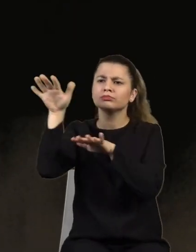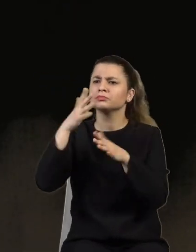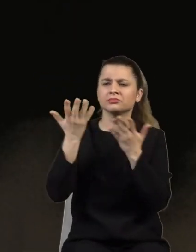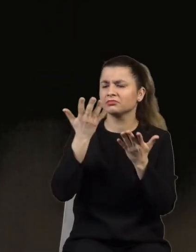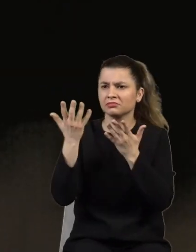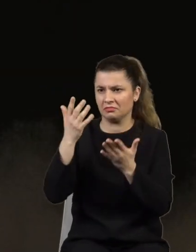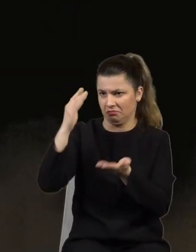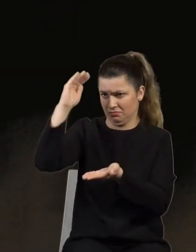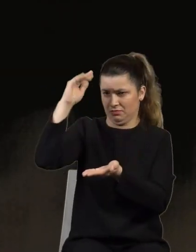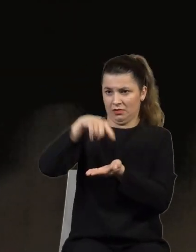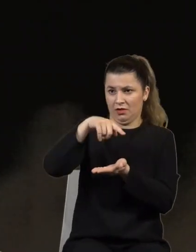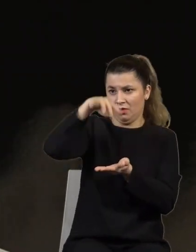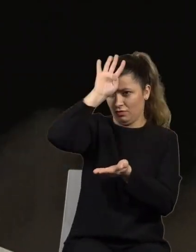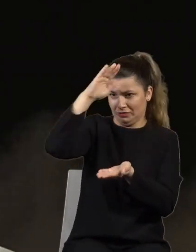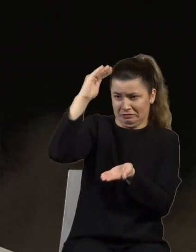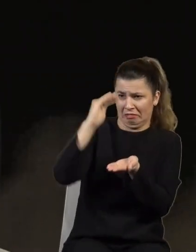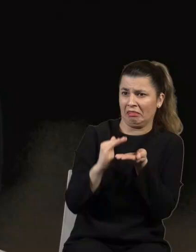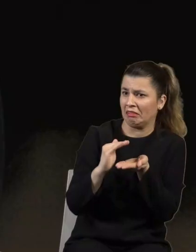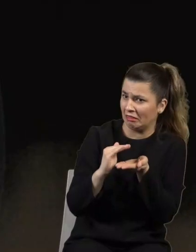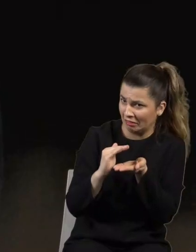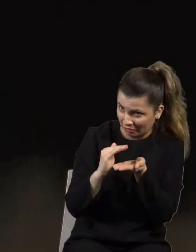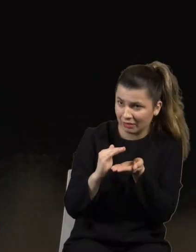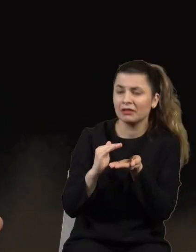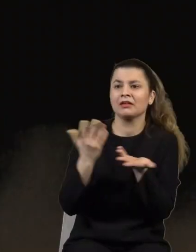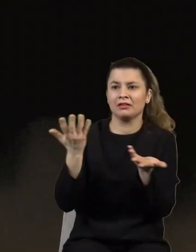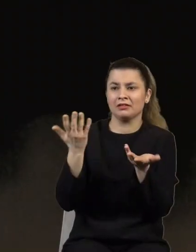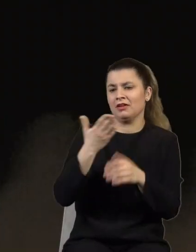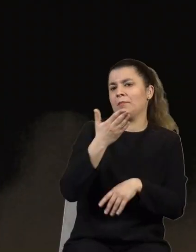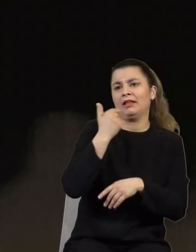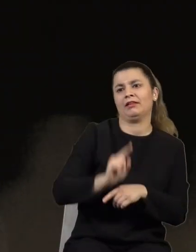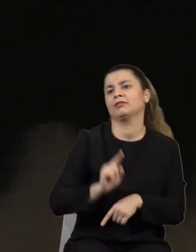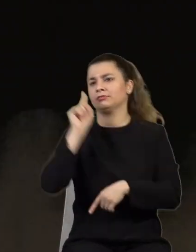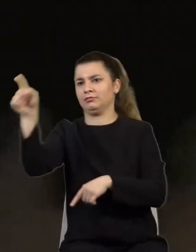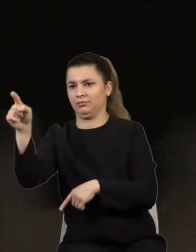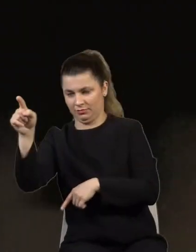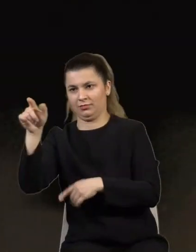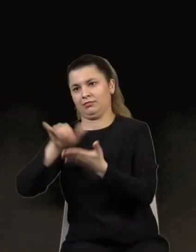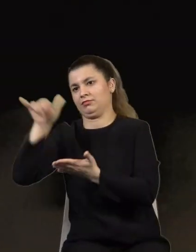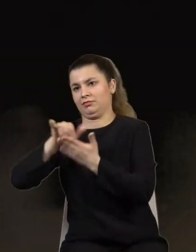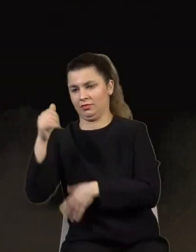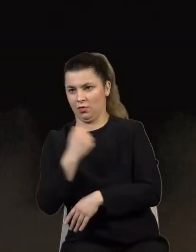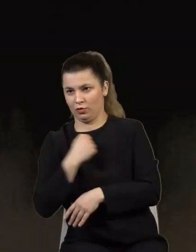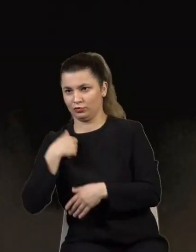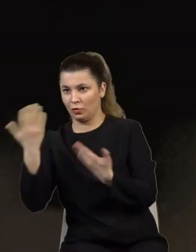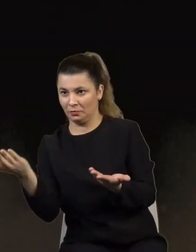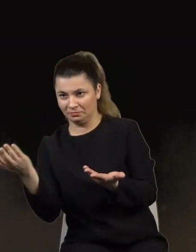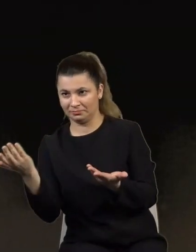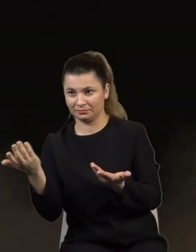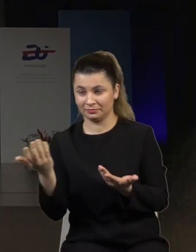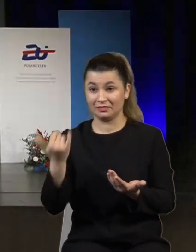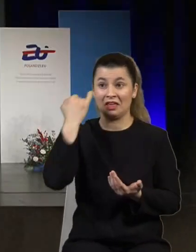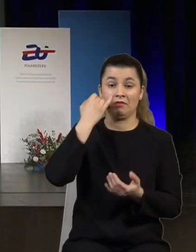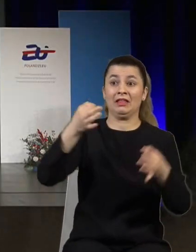airports. So I think those are a couple of things where we can better plan, better take into account, do better